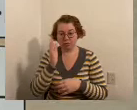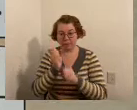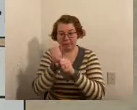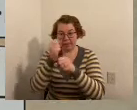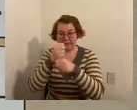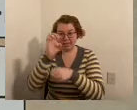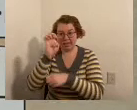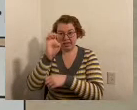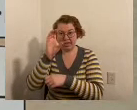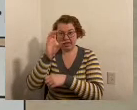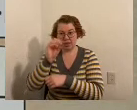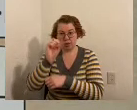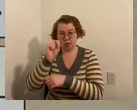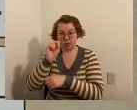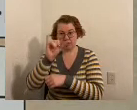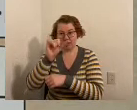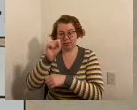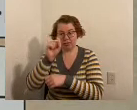an ecosystem.